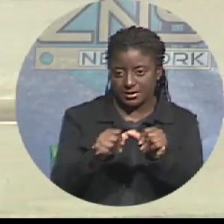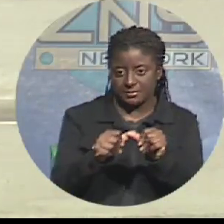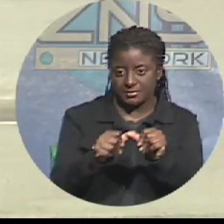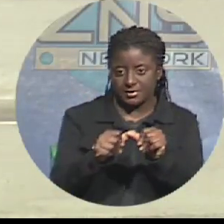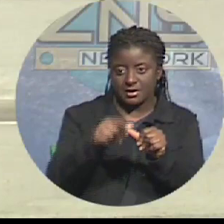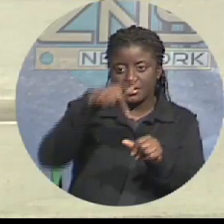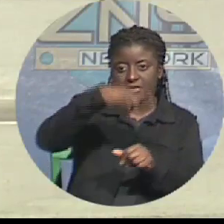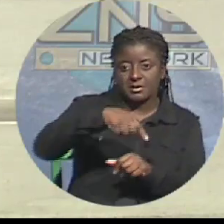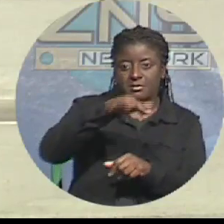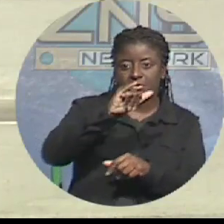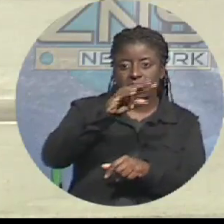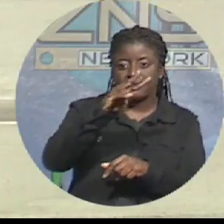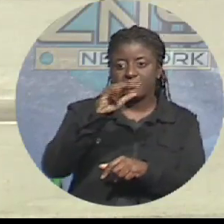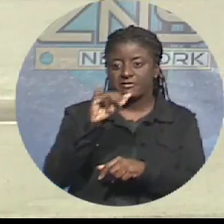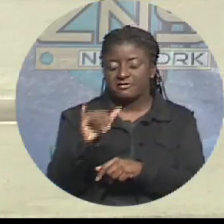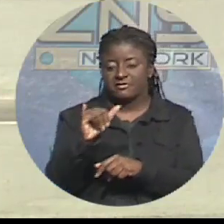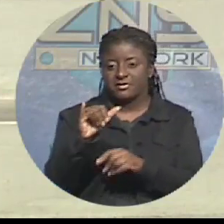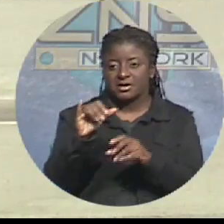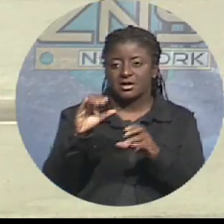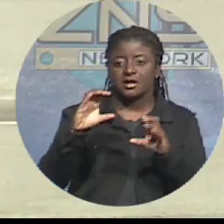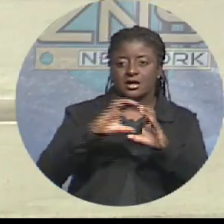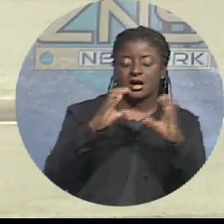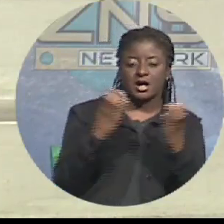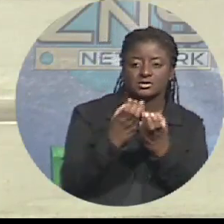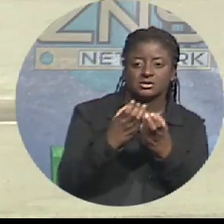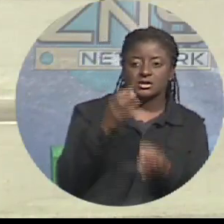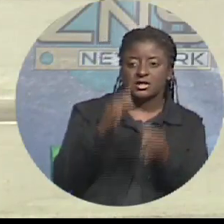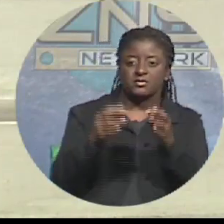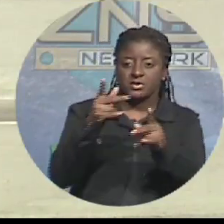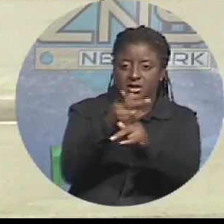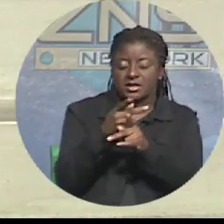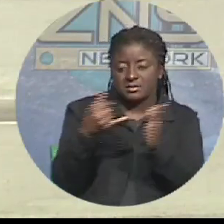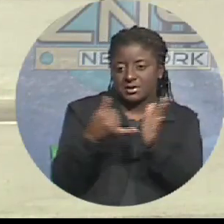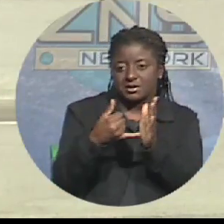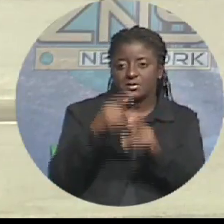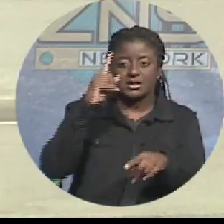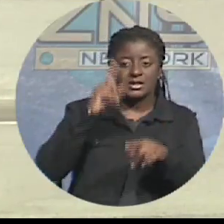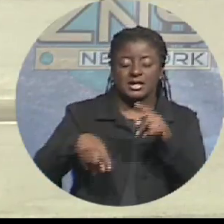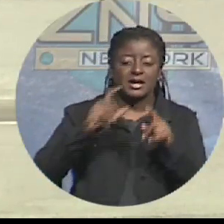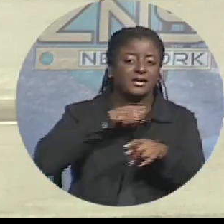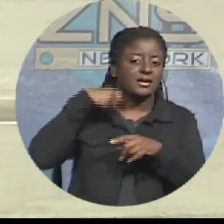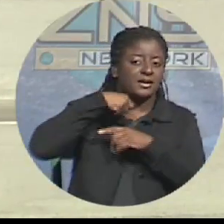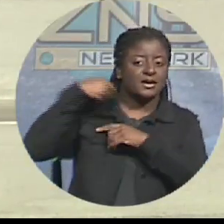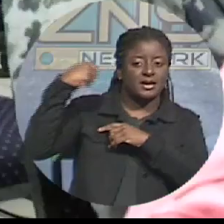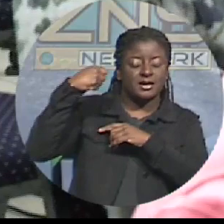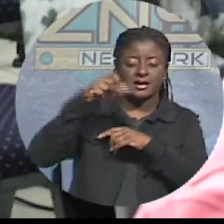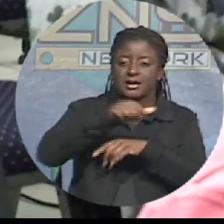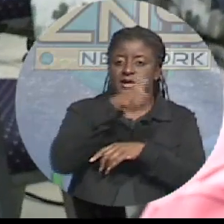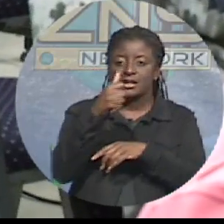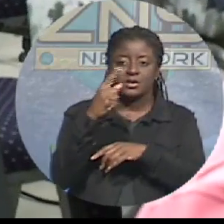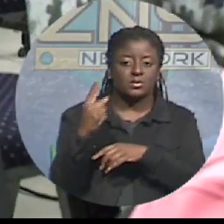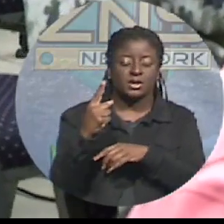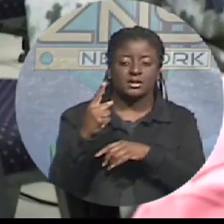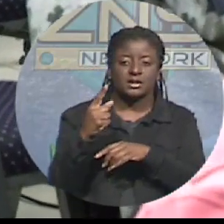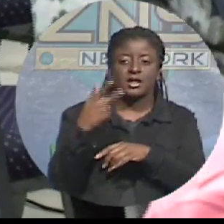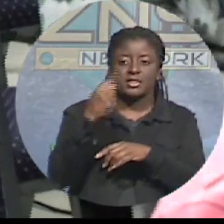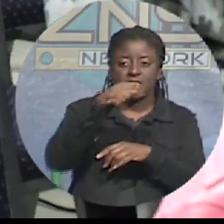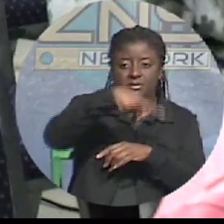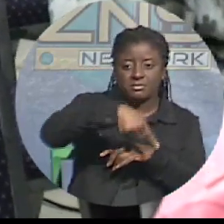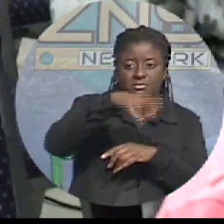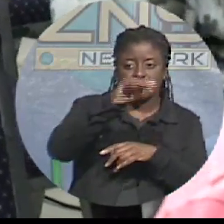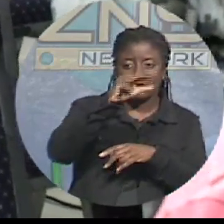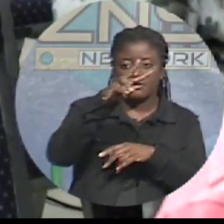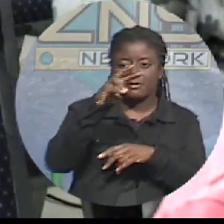able to hang anybody. Just settle your minds on that, okay? The Privy Council philosophically is dead set against